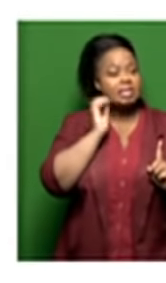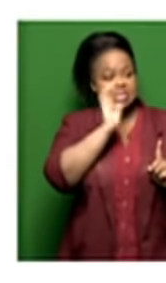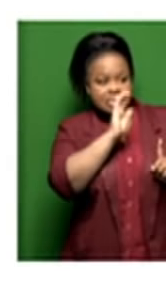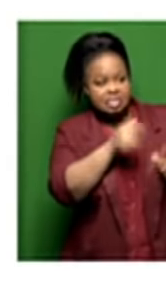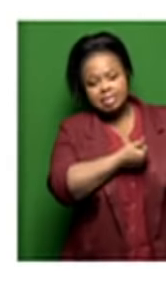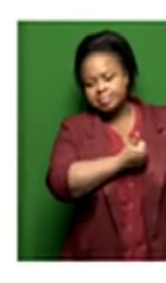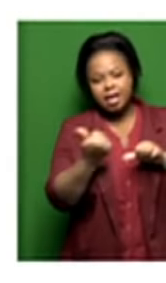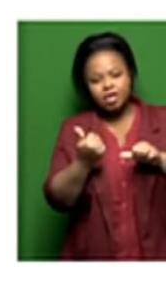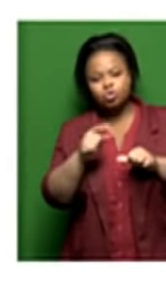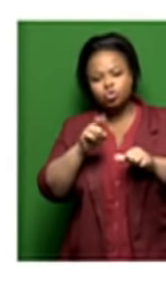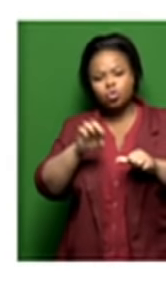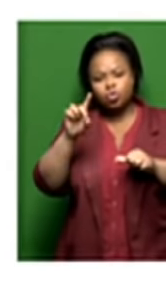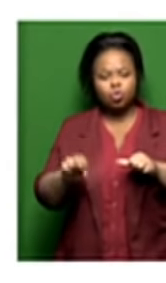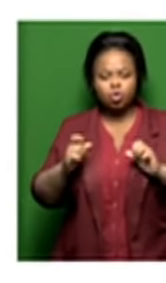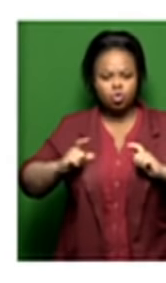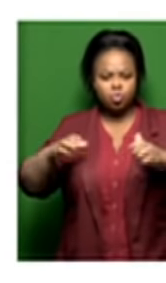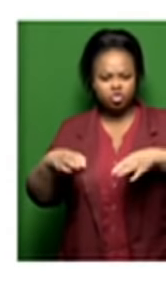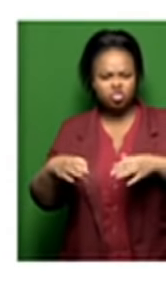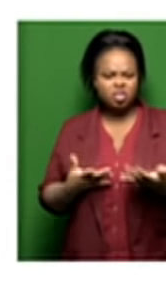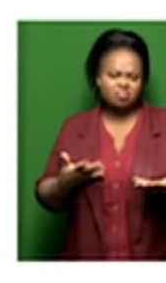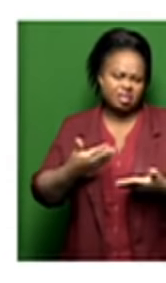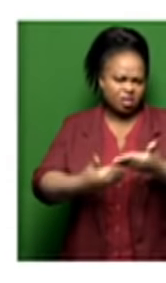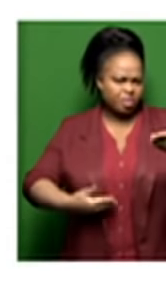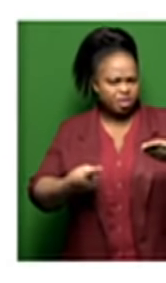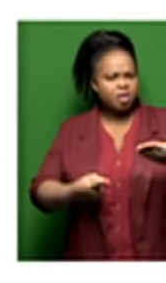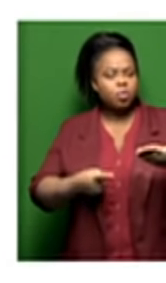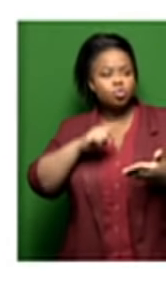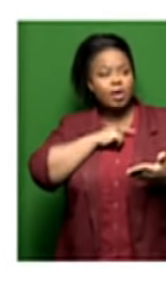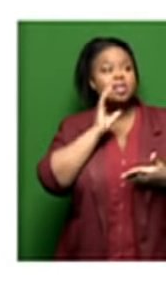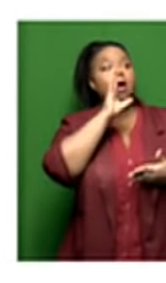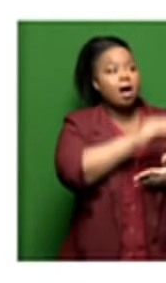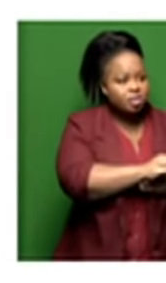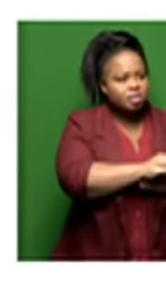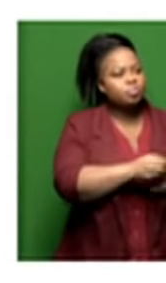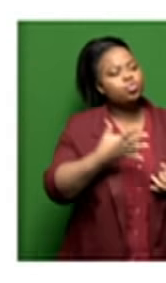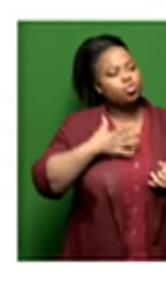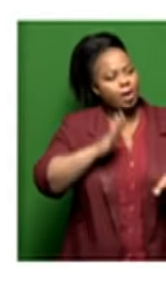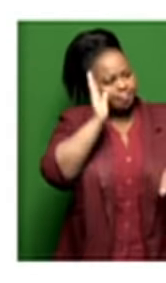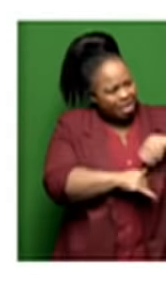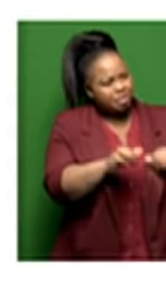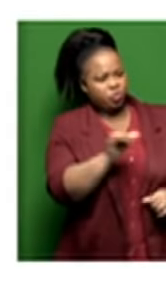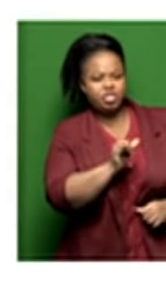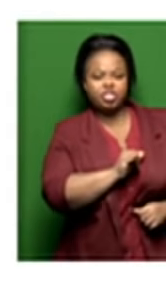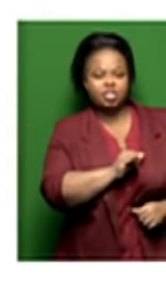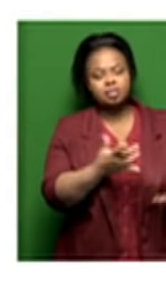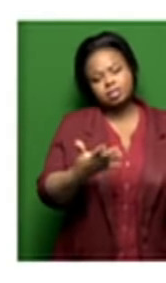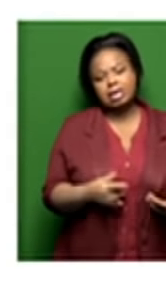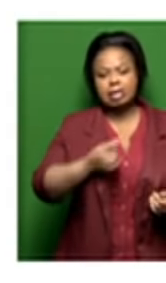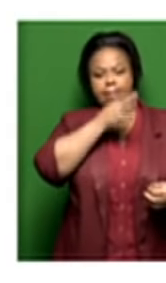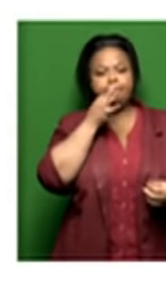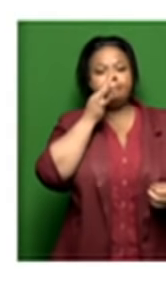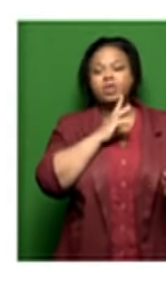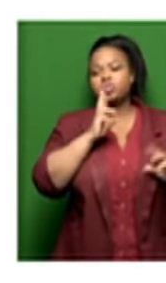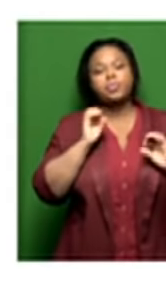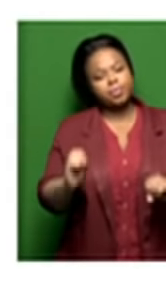it and indicate how the court ought to deal with his behavior. So unprecedented, Sakina, a major